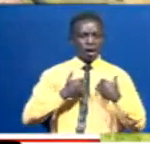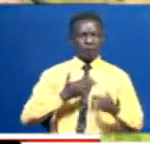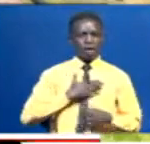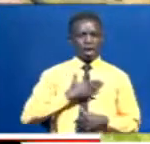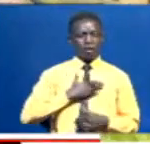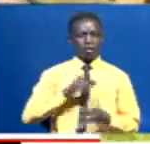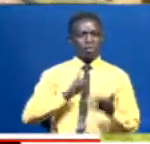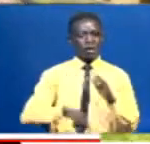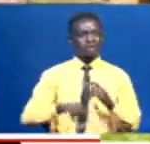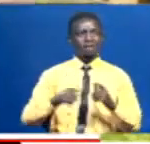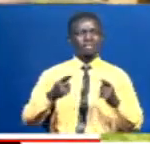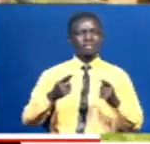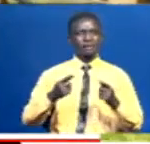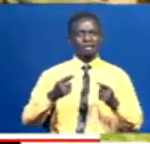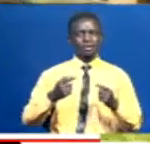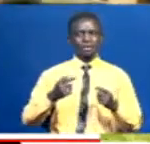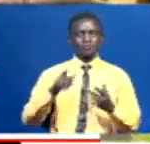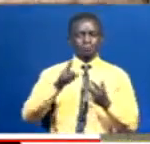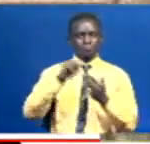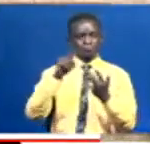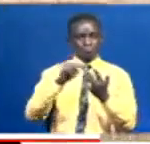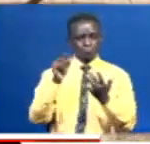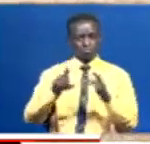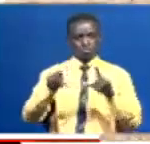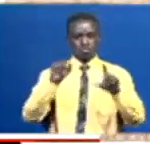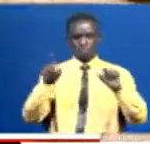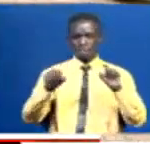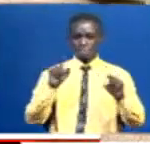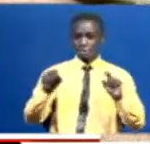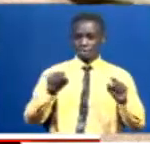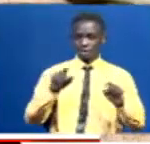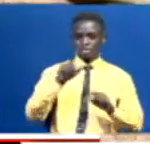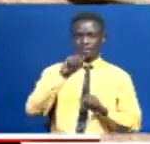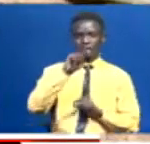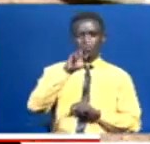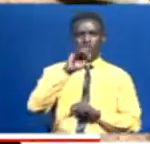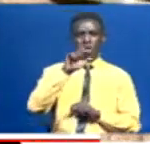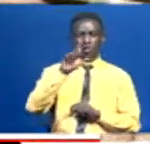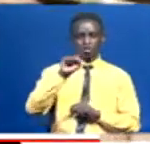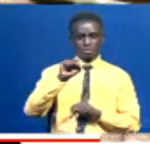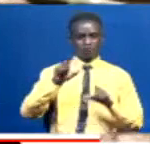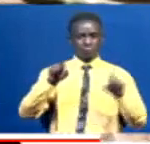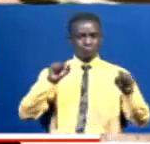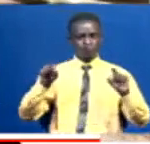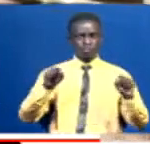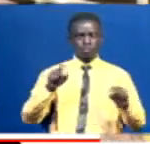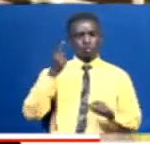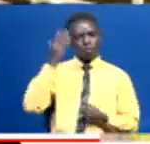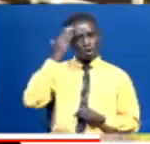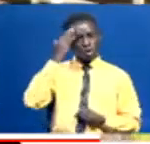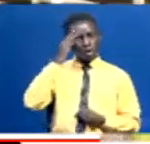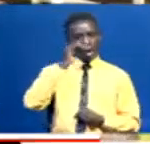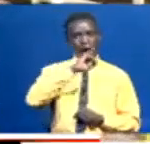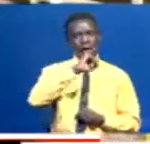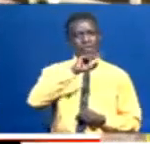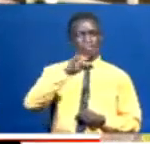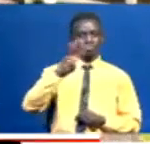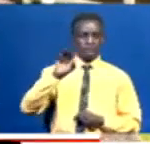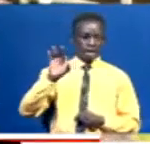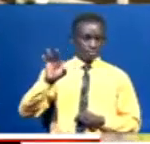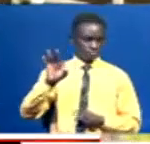trials, you know, this thing is being ranked by IAAF. So if one